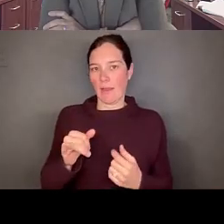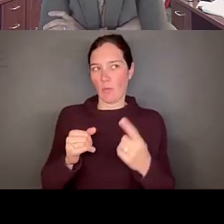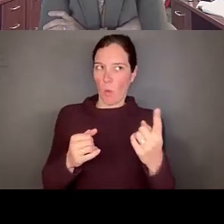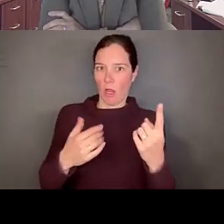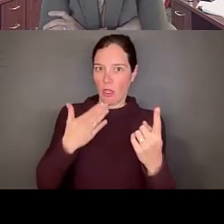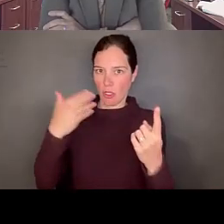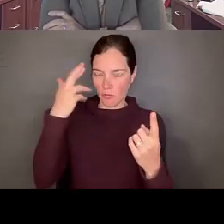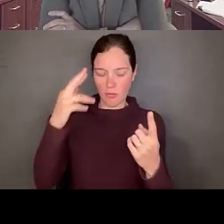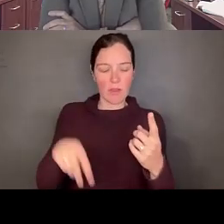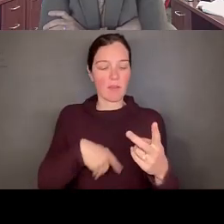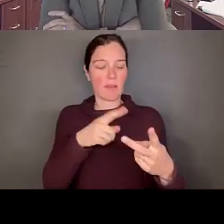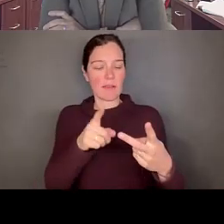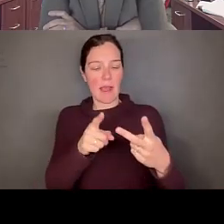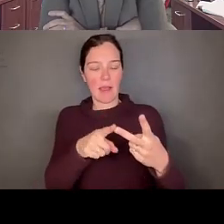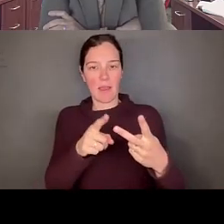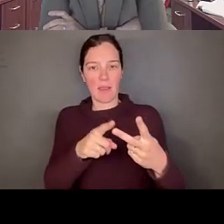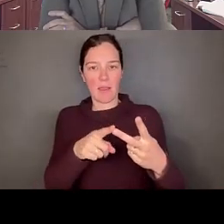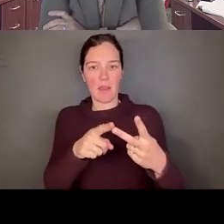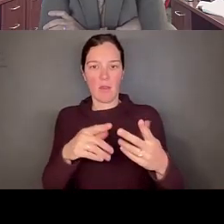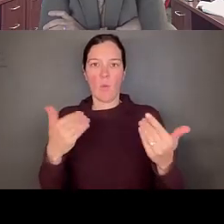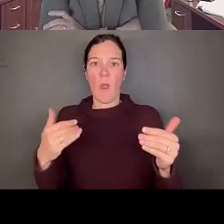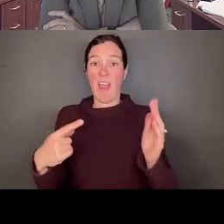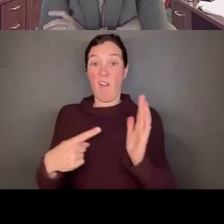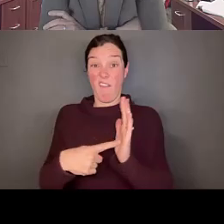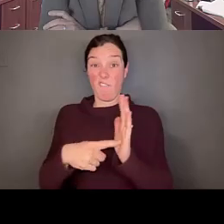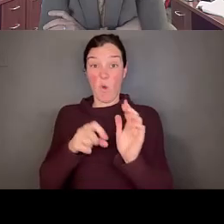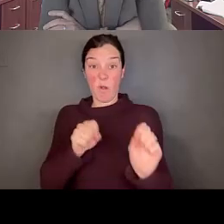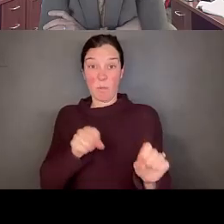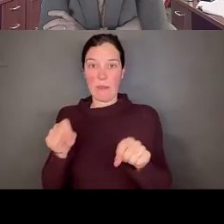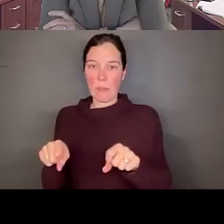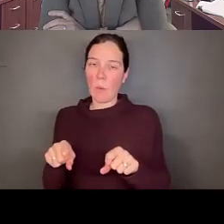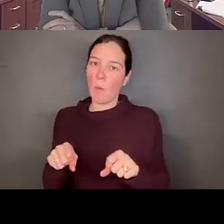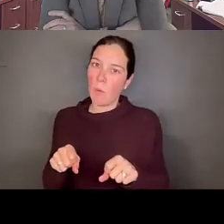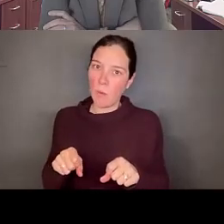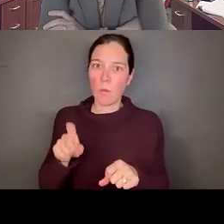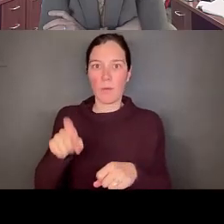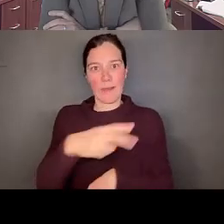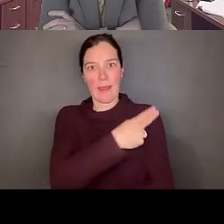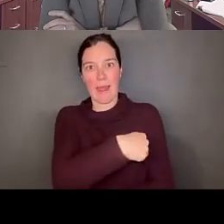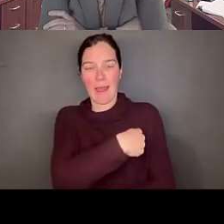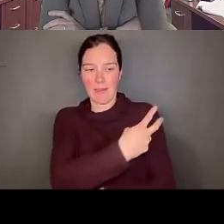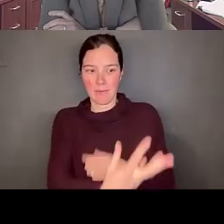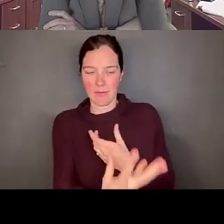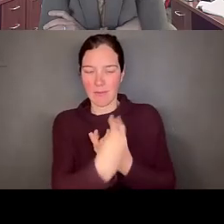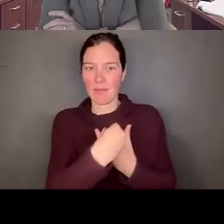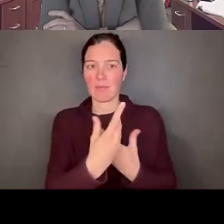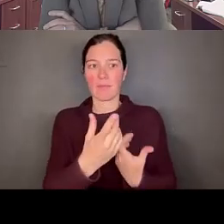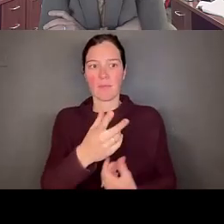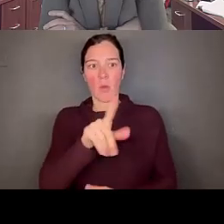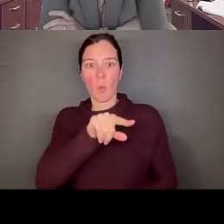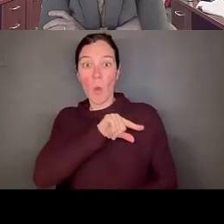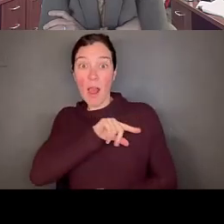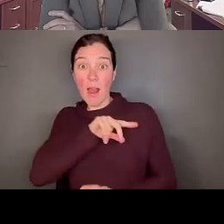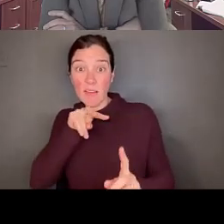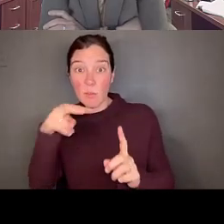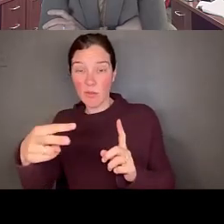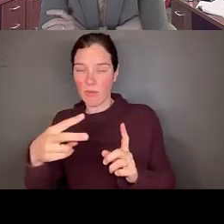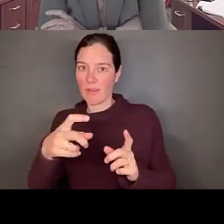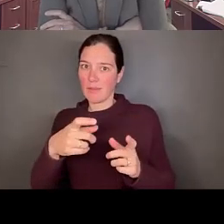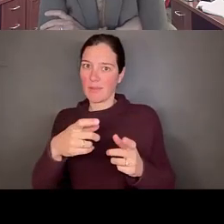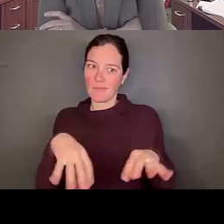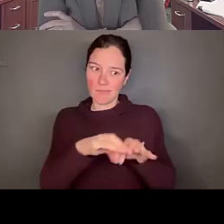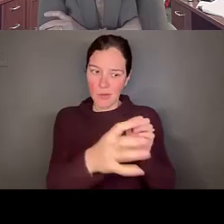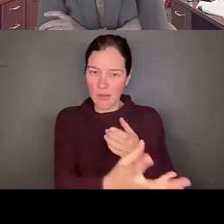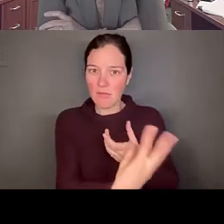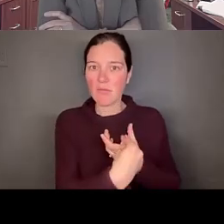reason. Second, boy, from an affordability perspective, we always need the hospital's engagement. From quality perspectives, we need the hospital engagements.